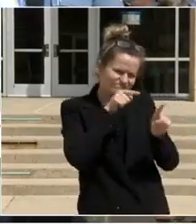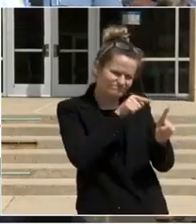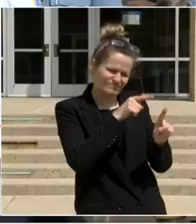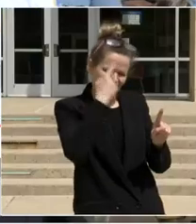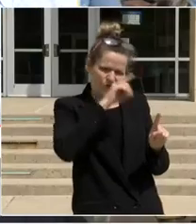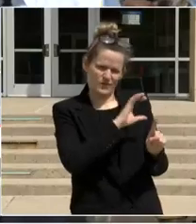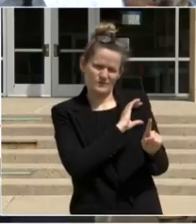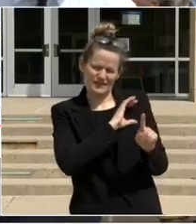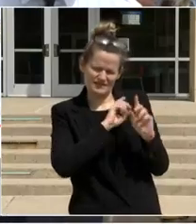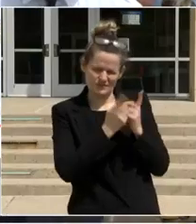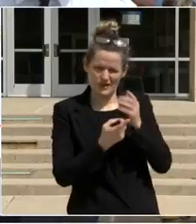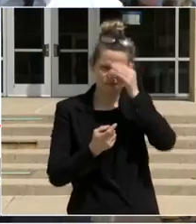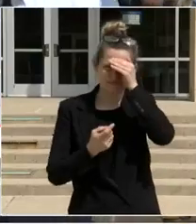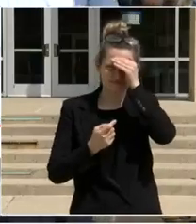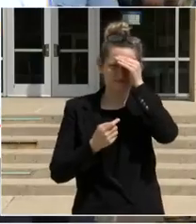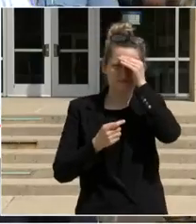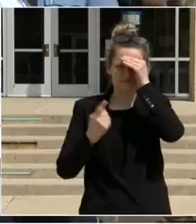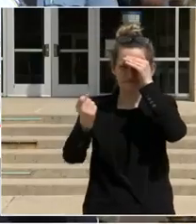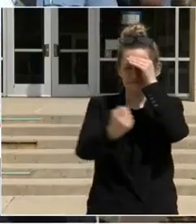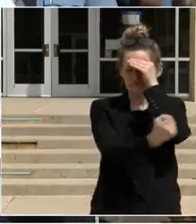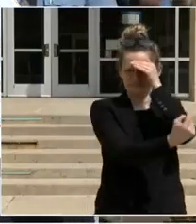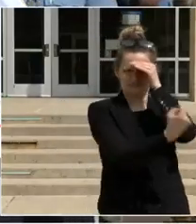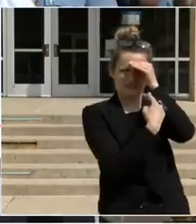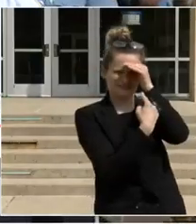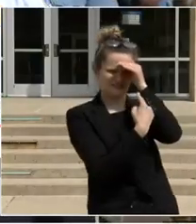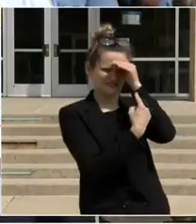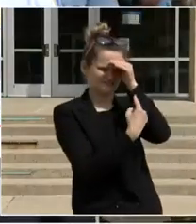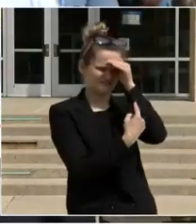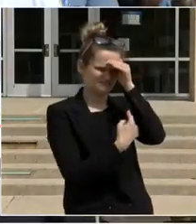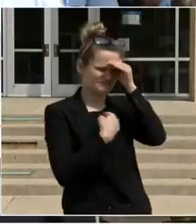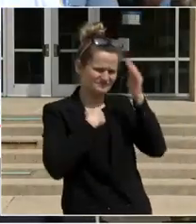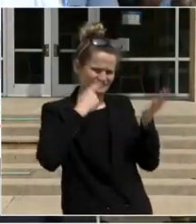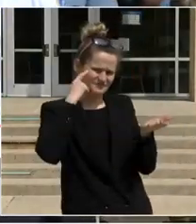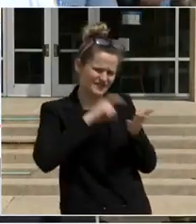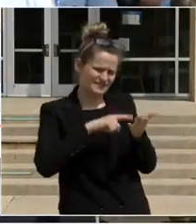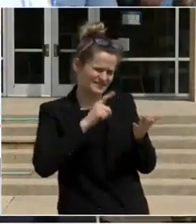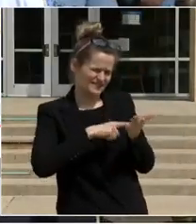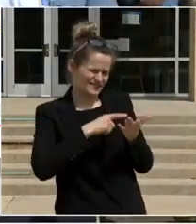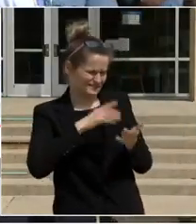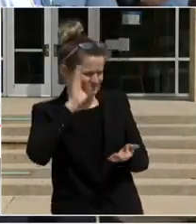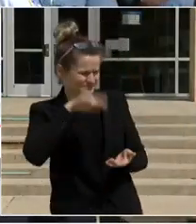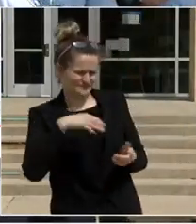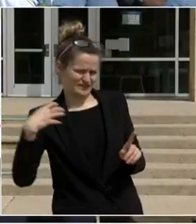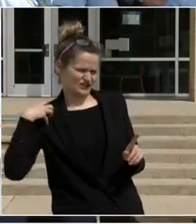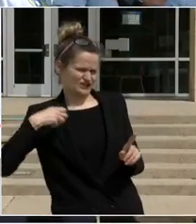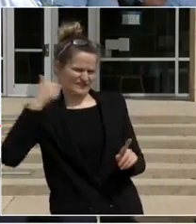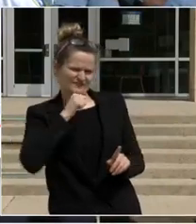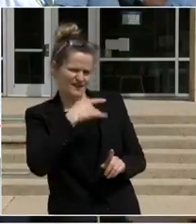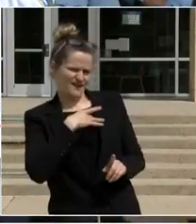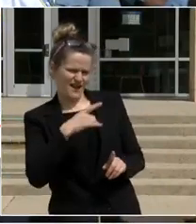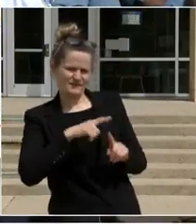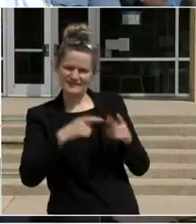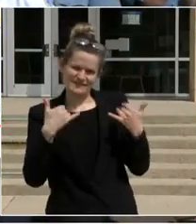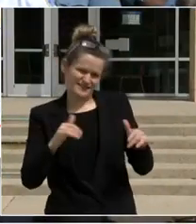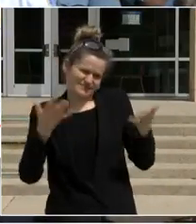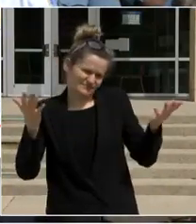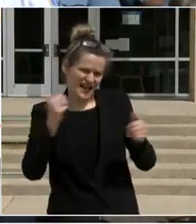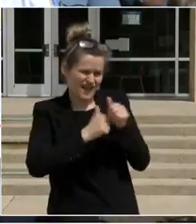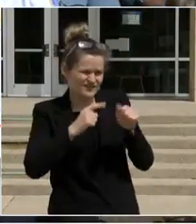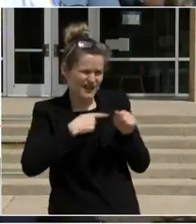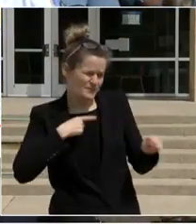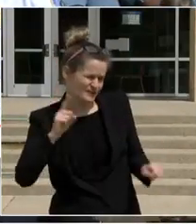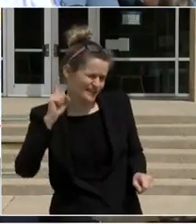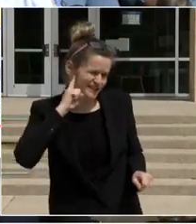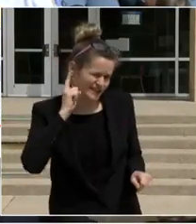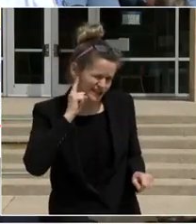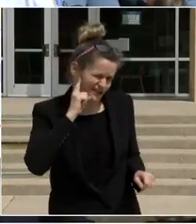For example, and I brought this up before, and I don't think the chief likes it, but still, every time we hear of a significant crime,